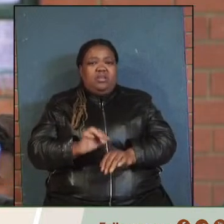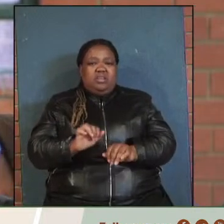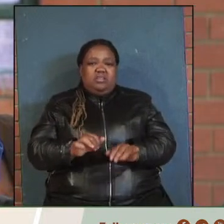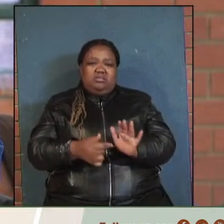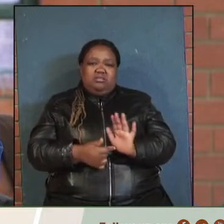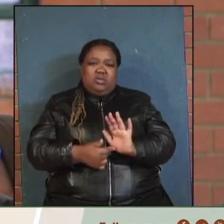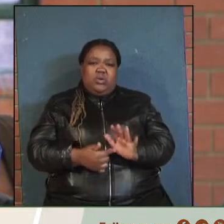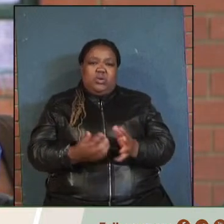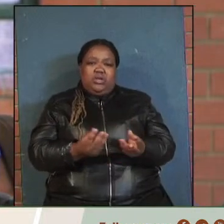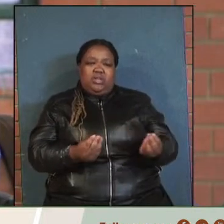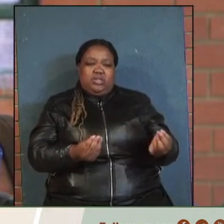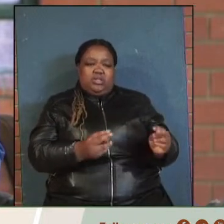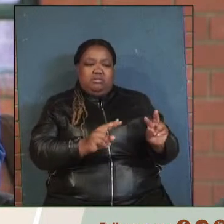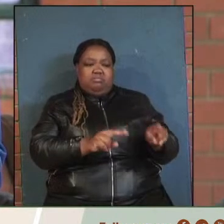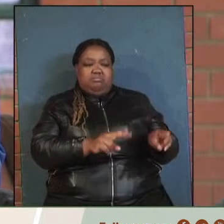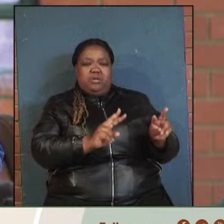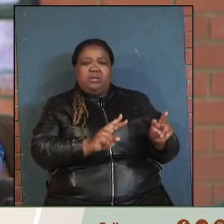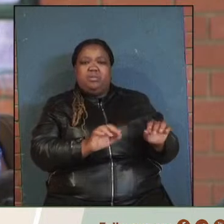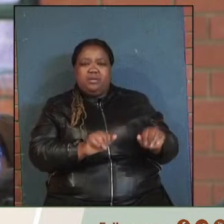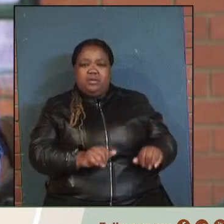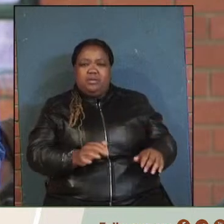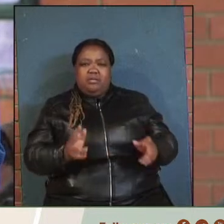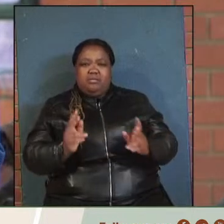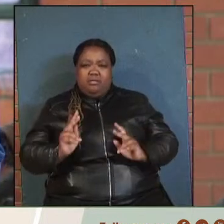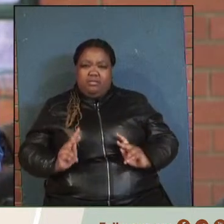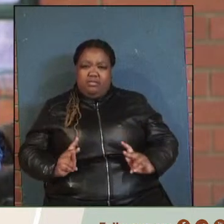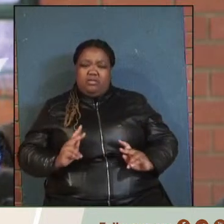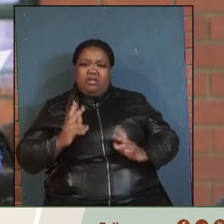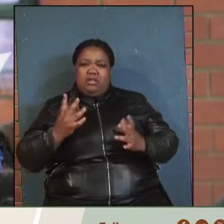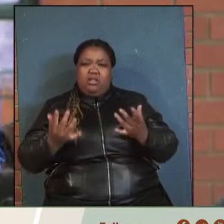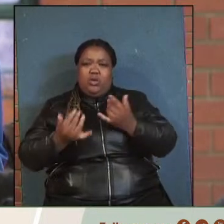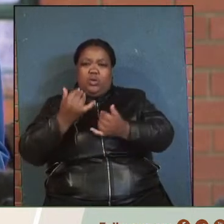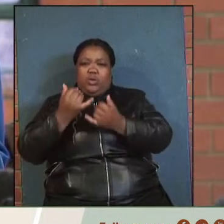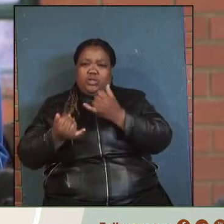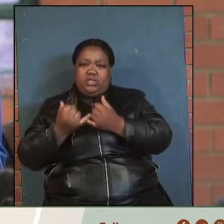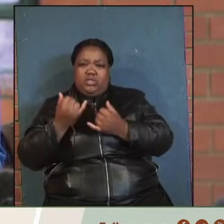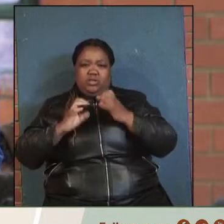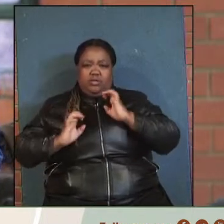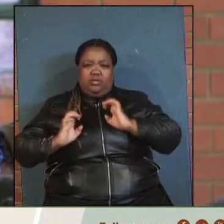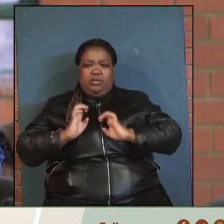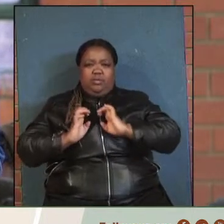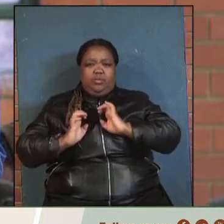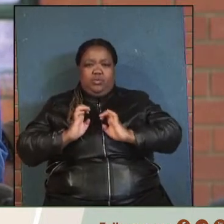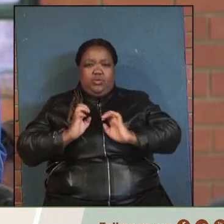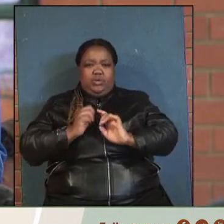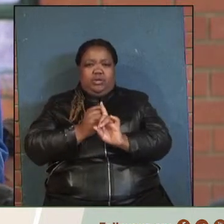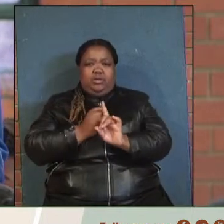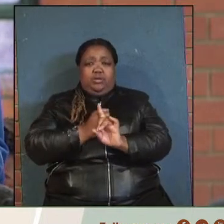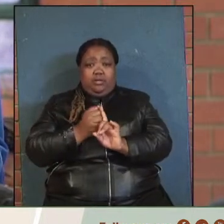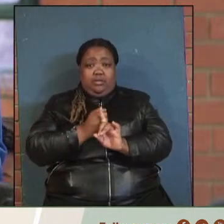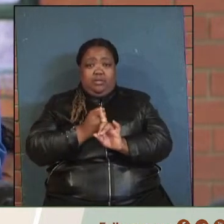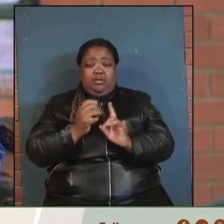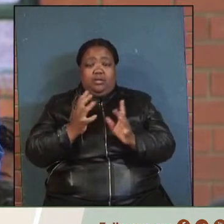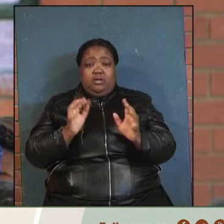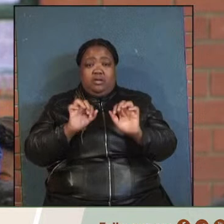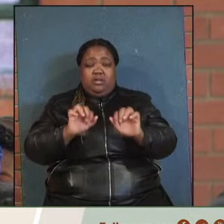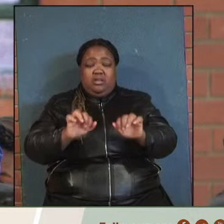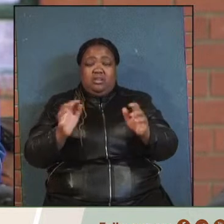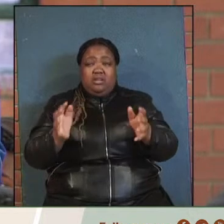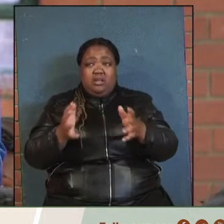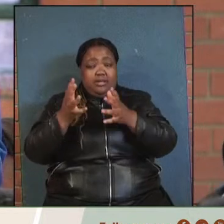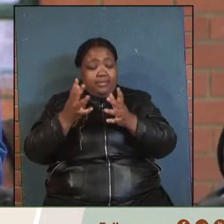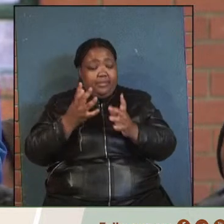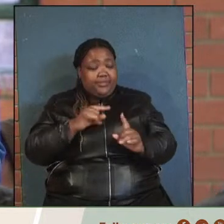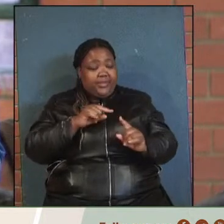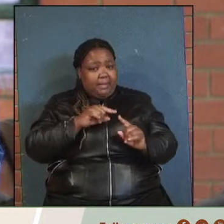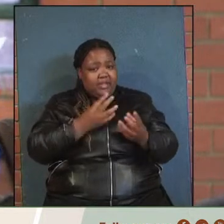neglected or physically, sexually, or emotionally abused. Report abuse. If you witness a child being harmed or